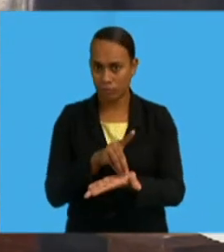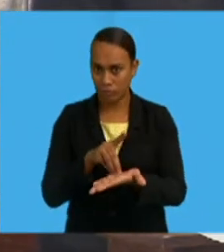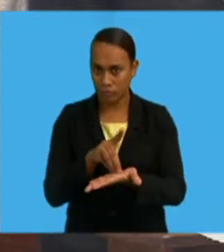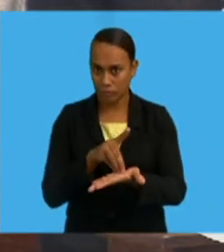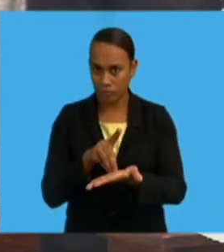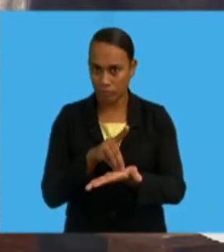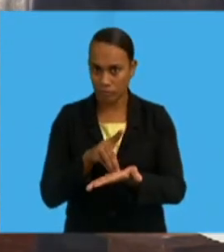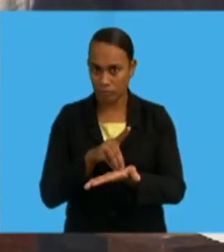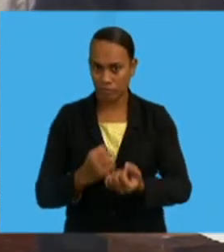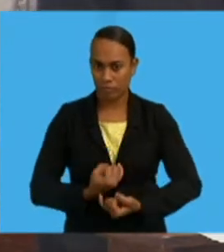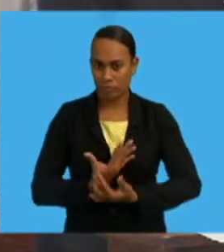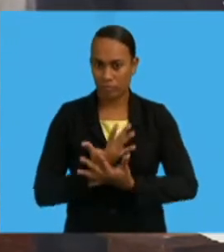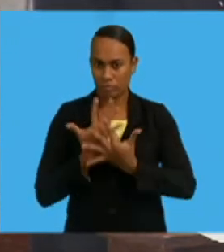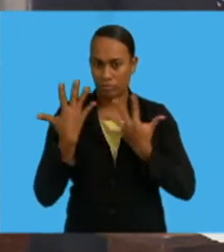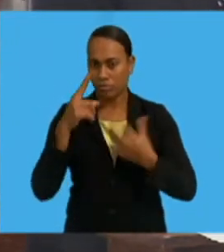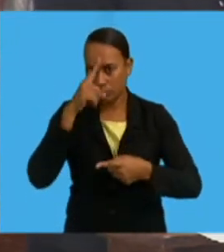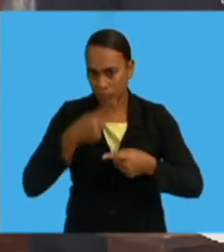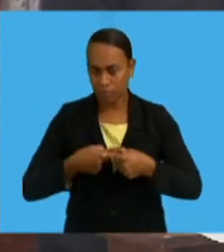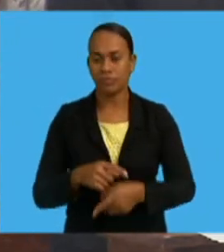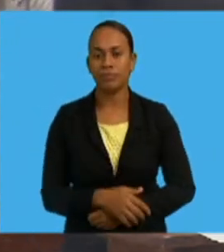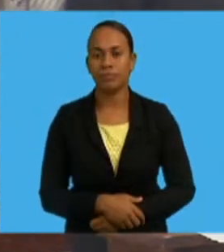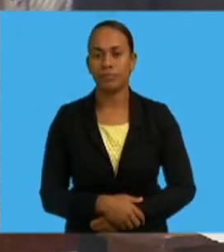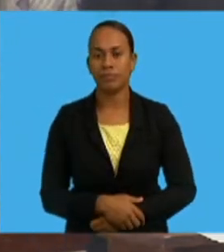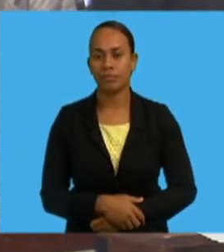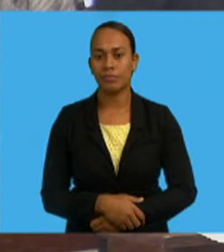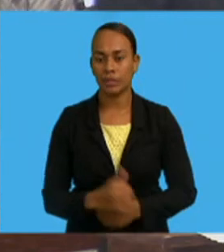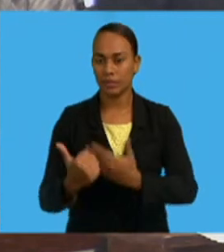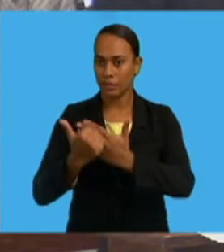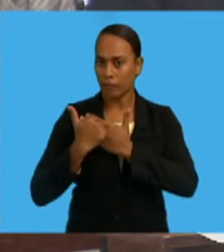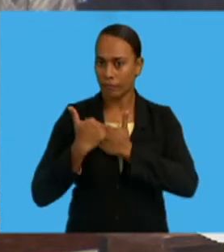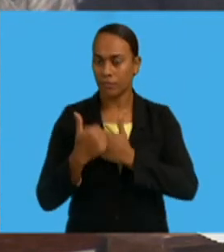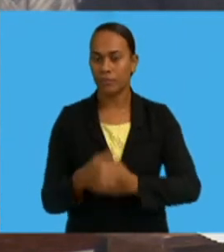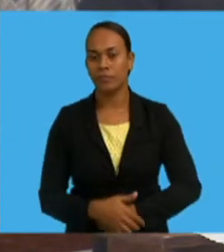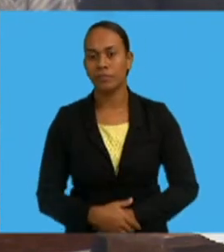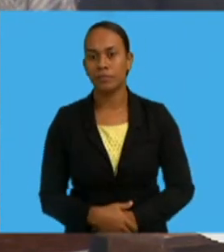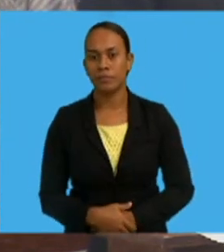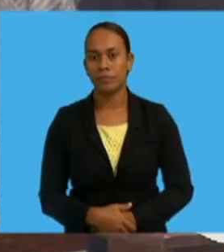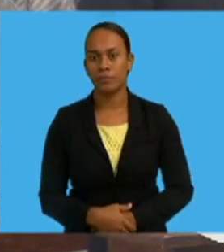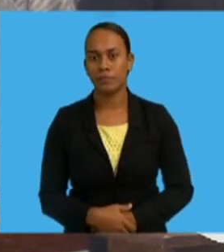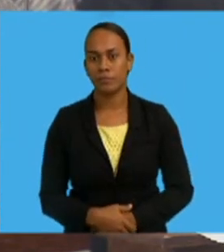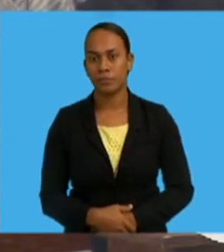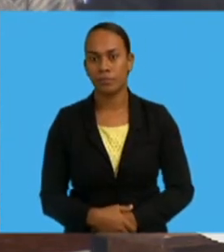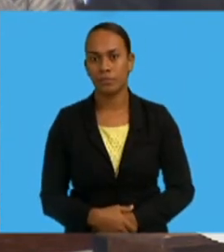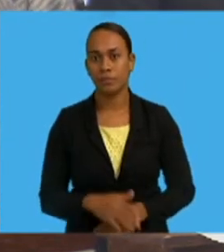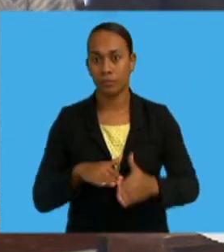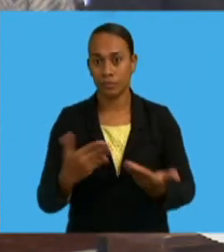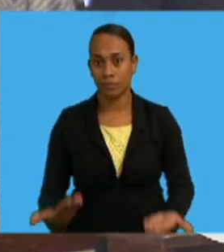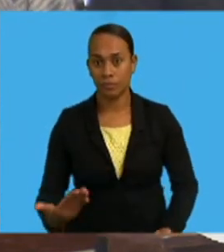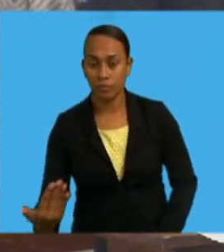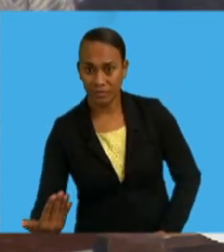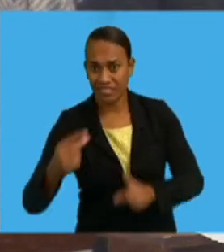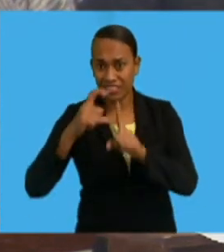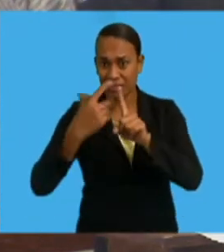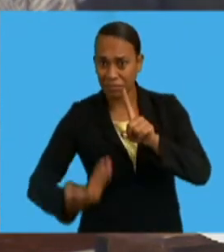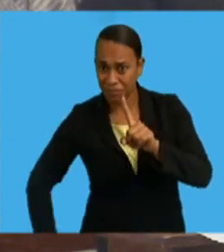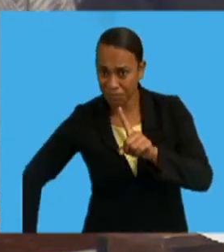during childbirth, was lower in 2016 than at any time during the current century. The rate of amputations for diabetic foot ulcers